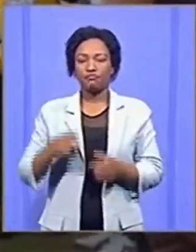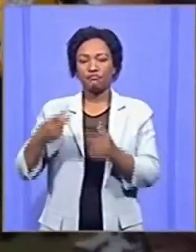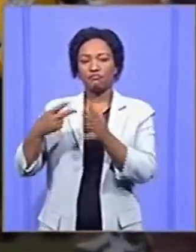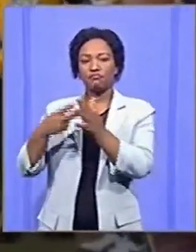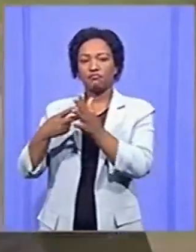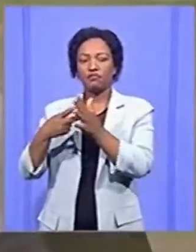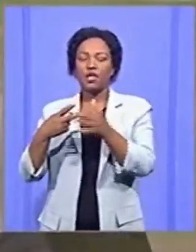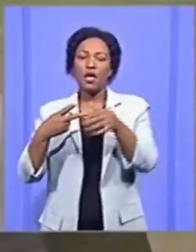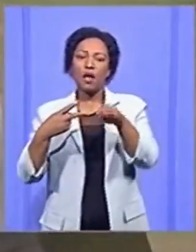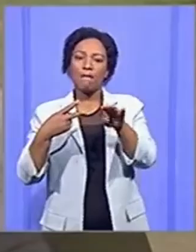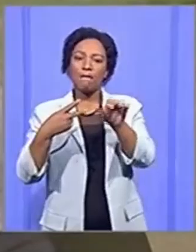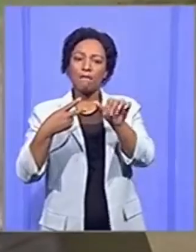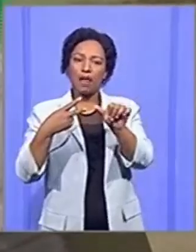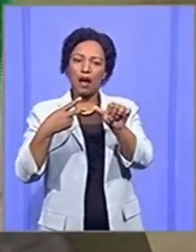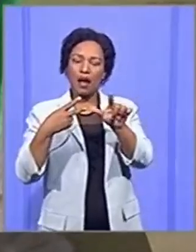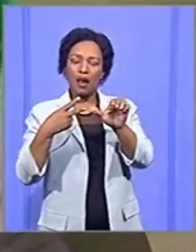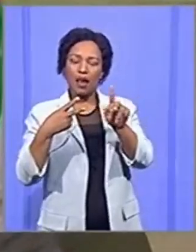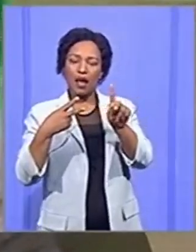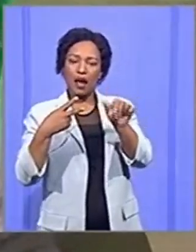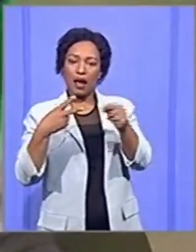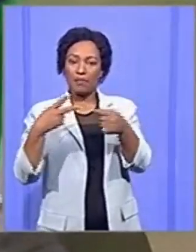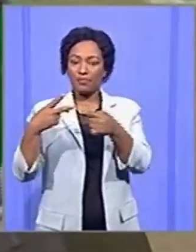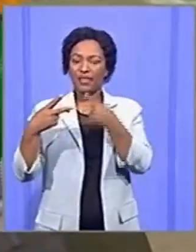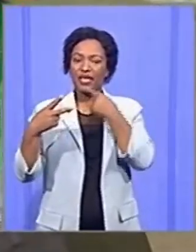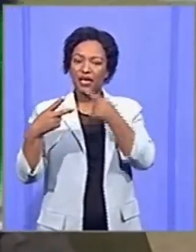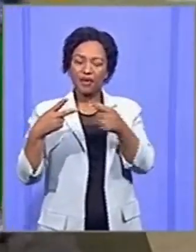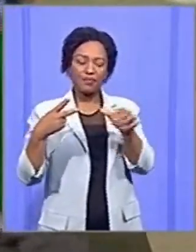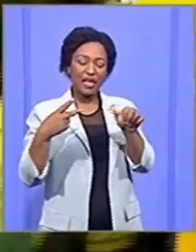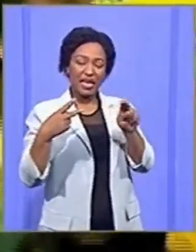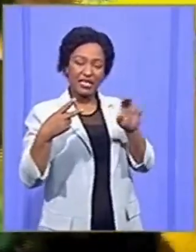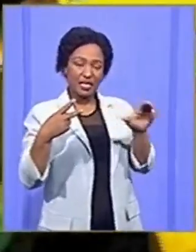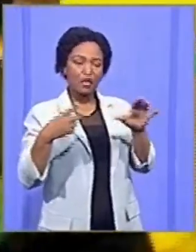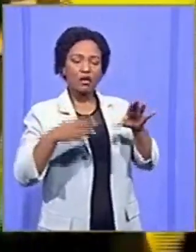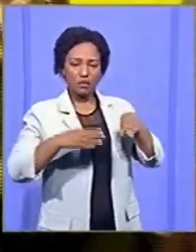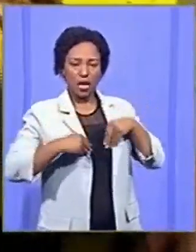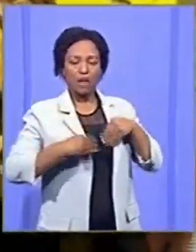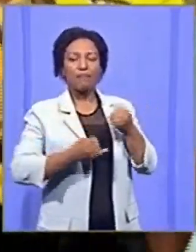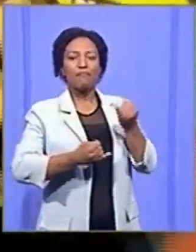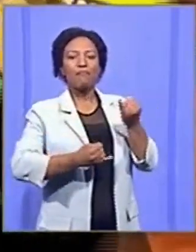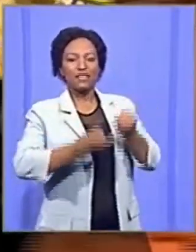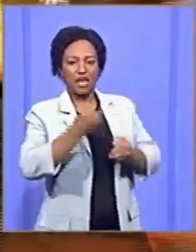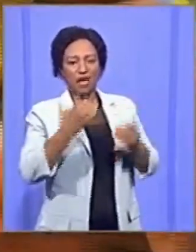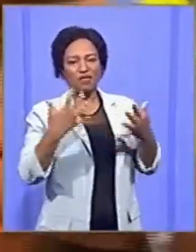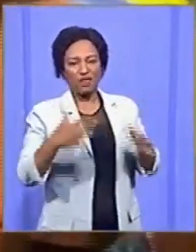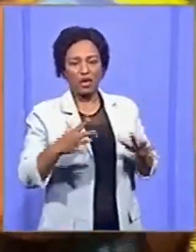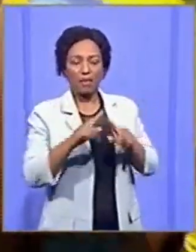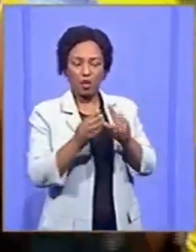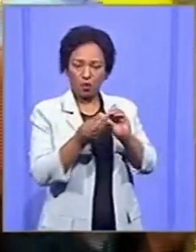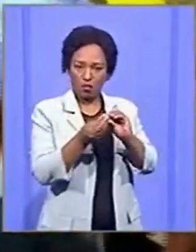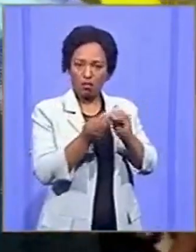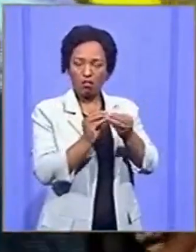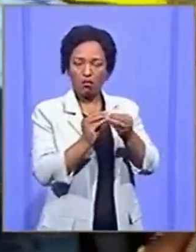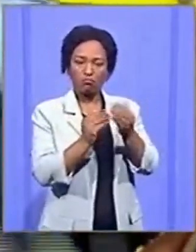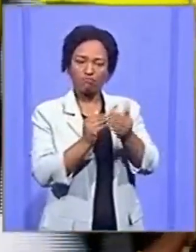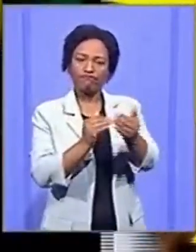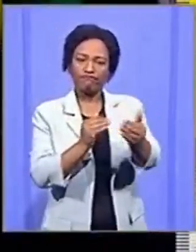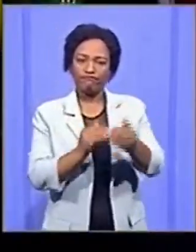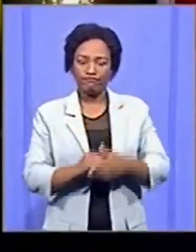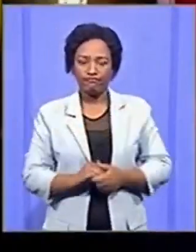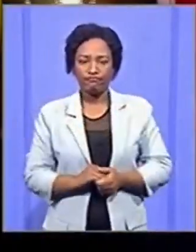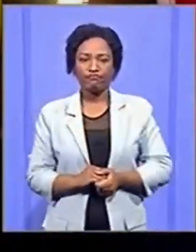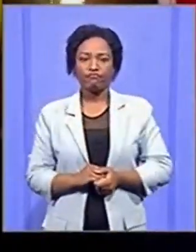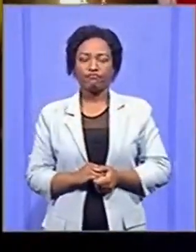Baleka Mbete a re ANC e amogela gore e dirile diphoso le gore e tla iphutha metlhala.